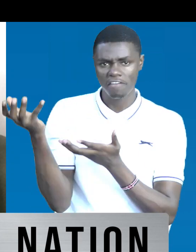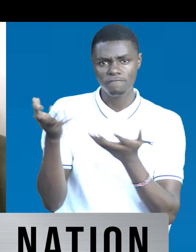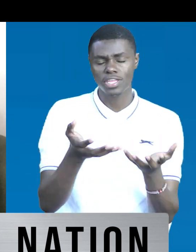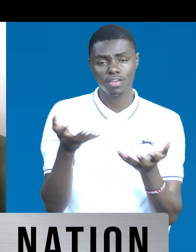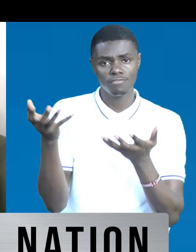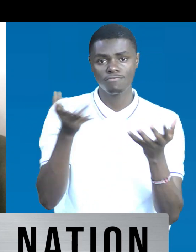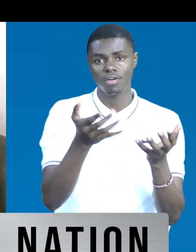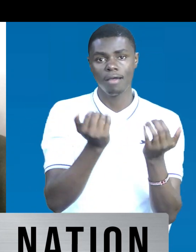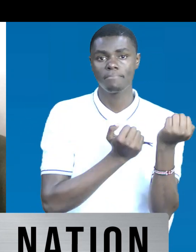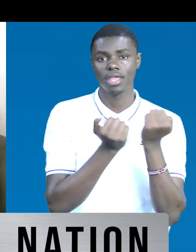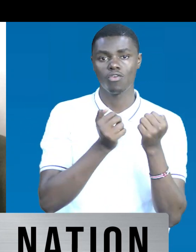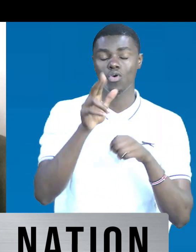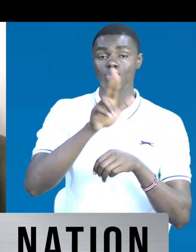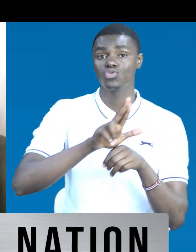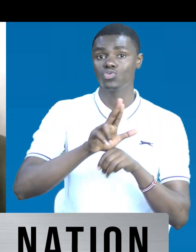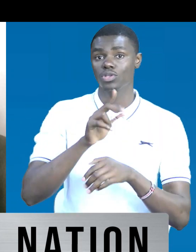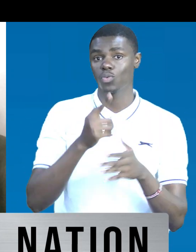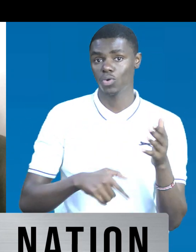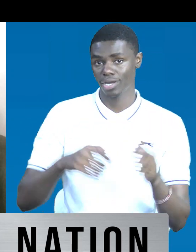are using